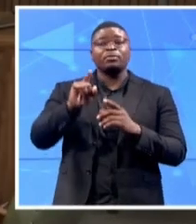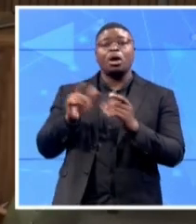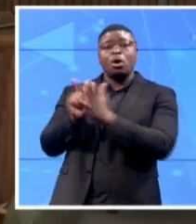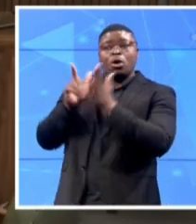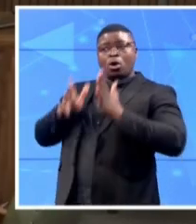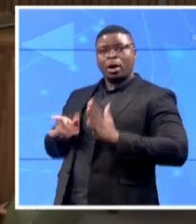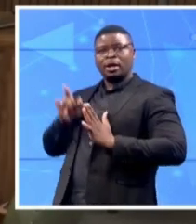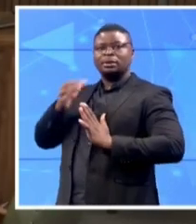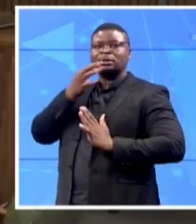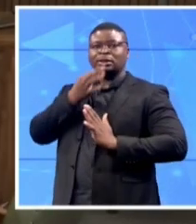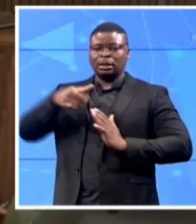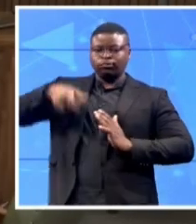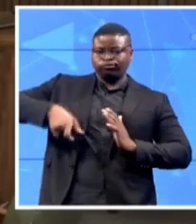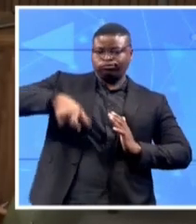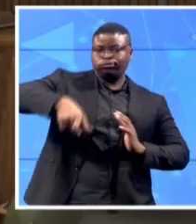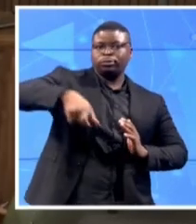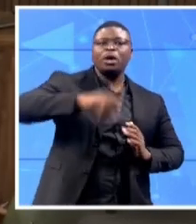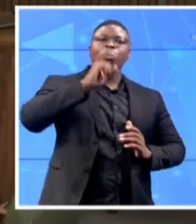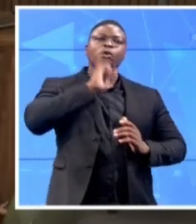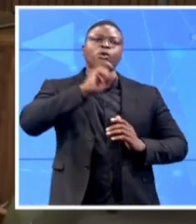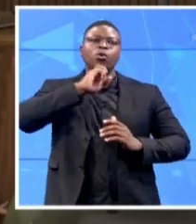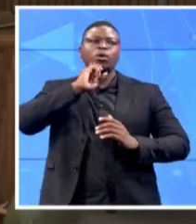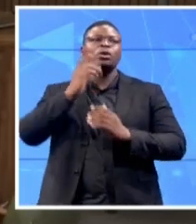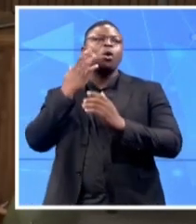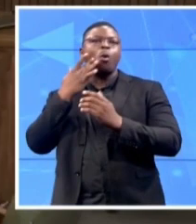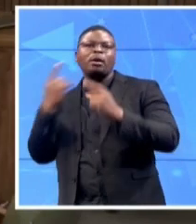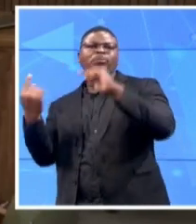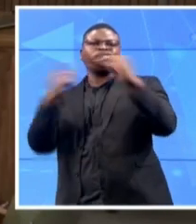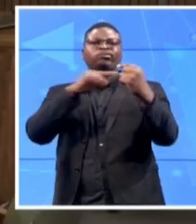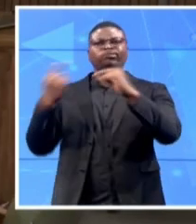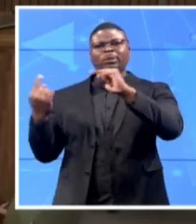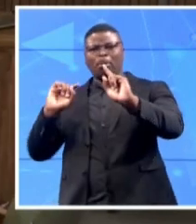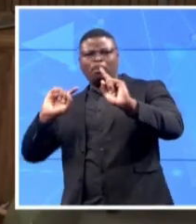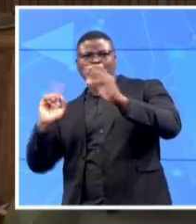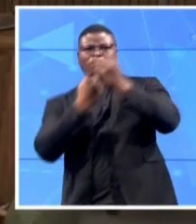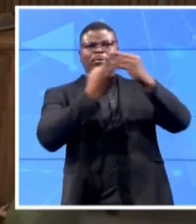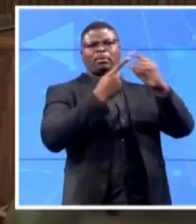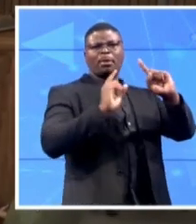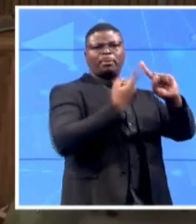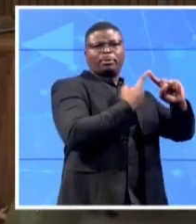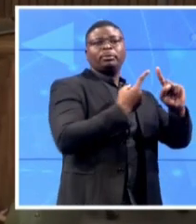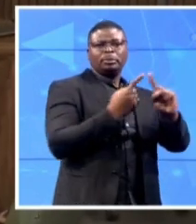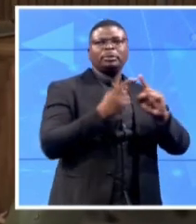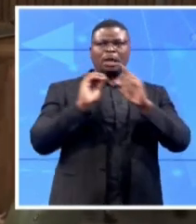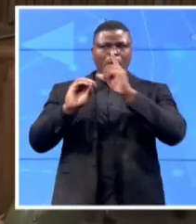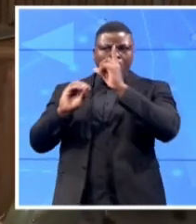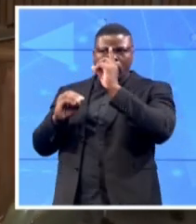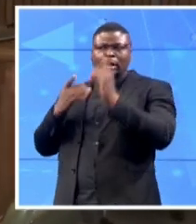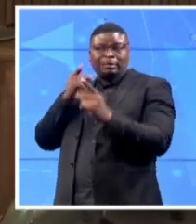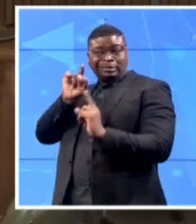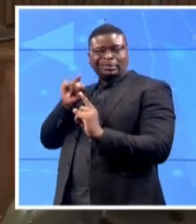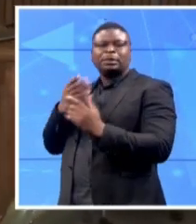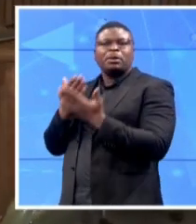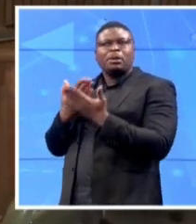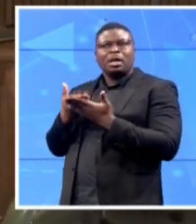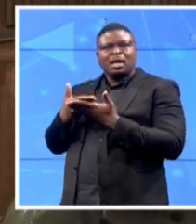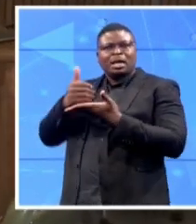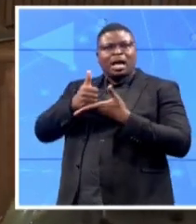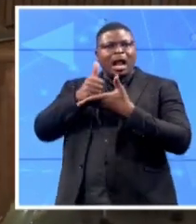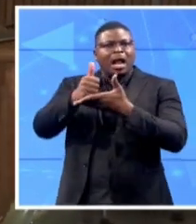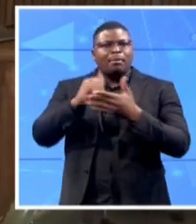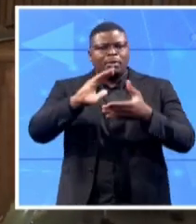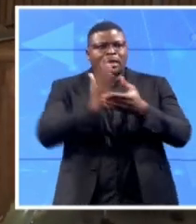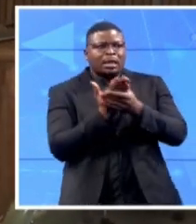had DNA of the intruder on it, and could have assisted in the case. So these were just some of the questions that were brought, and